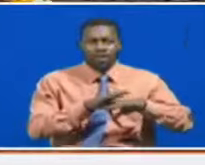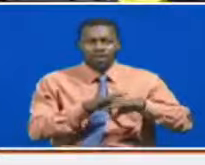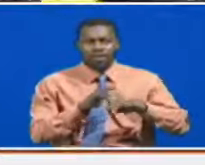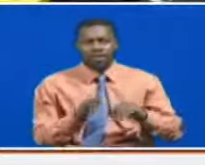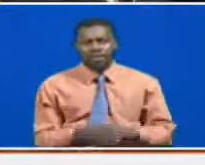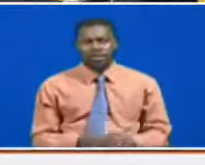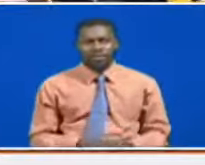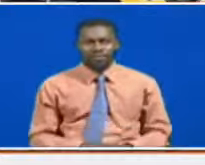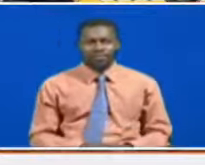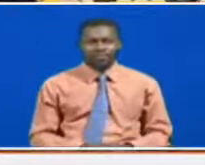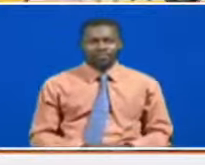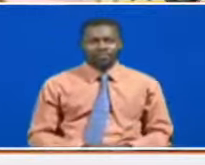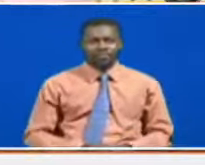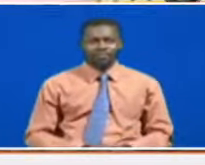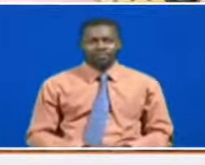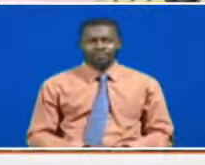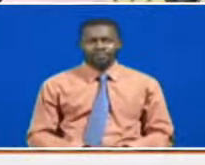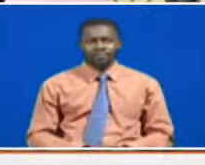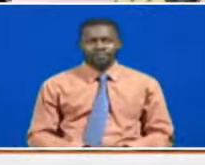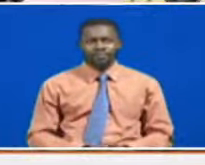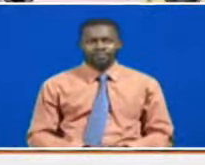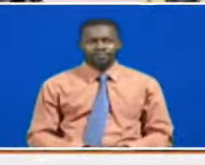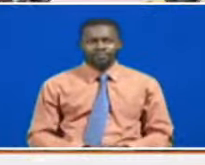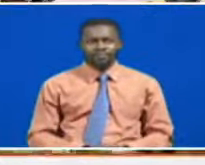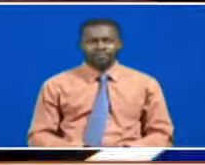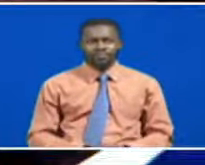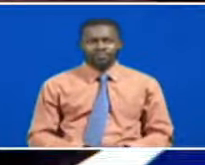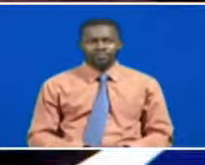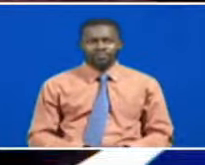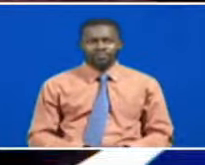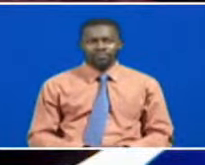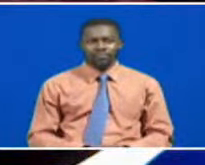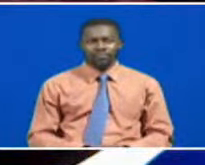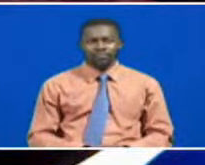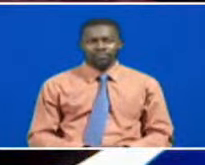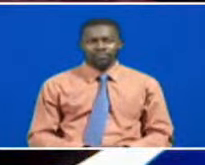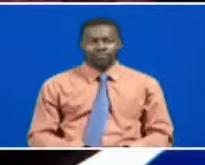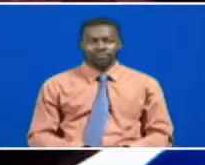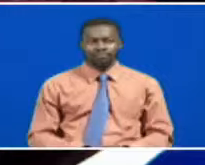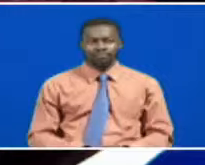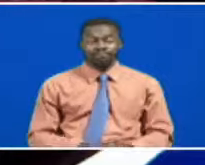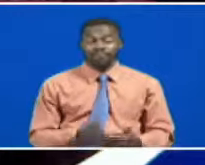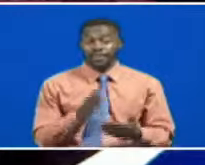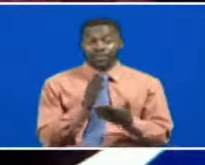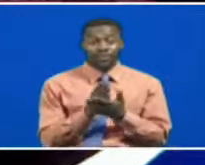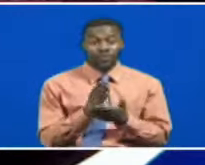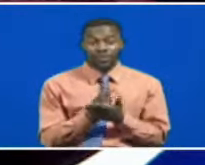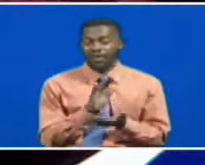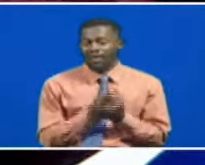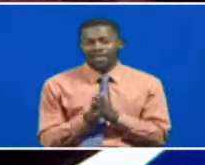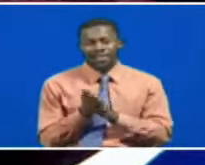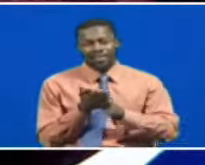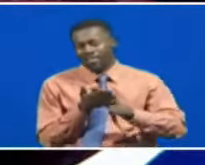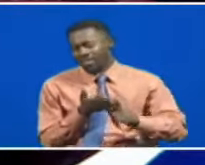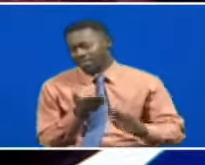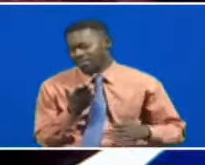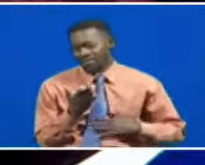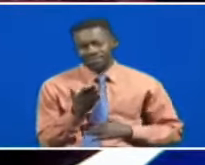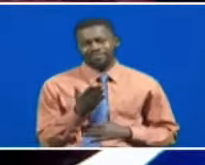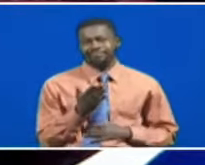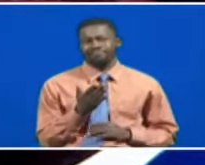KTN News, Uhuru Gardens, Nairobi. In other words, you get nothing. The last time it was